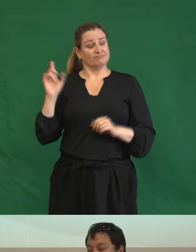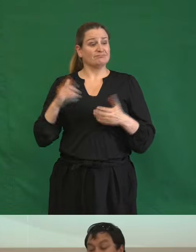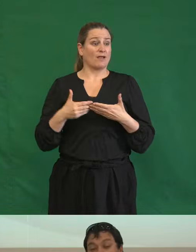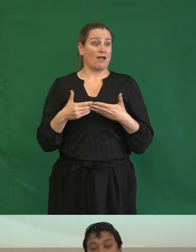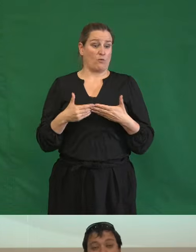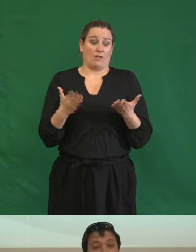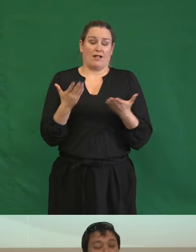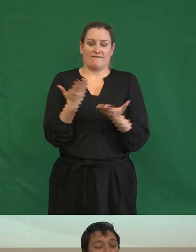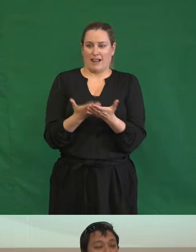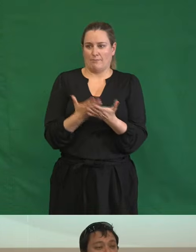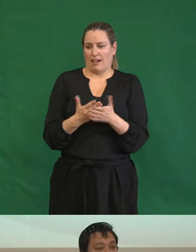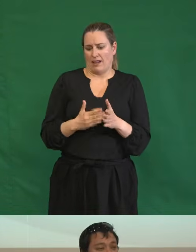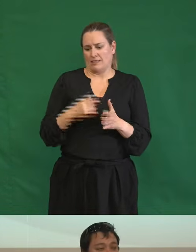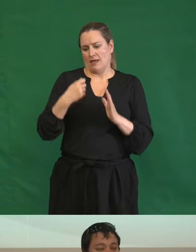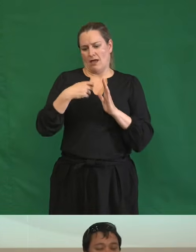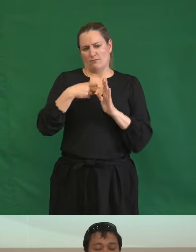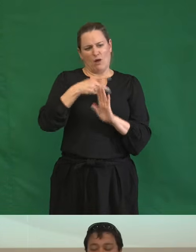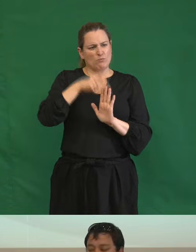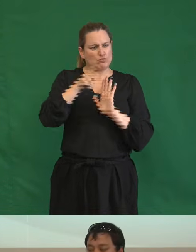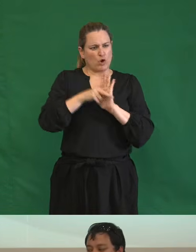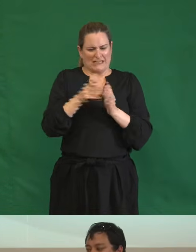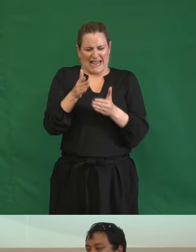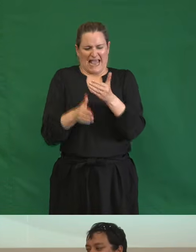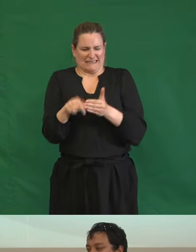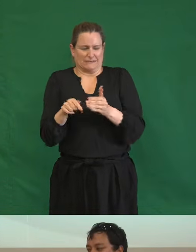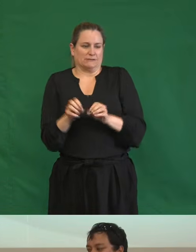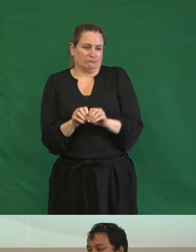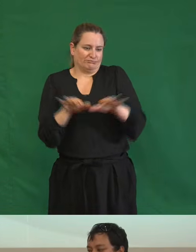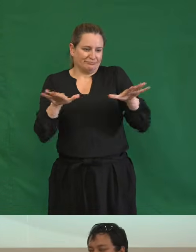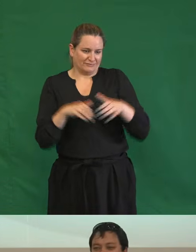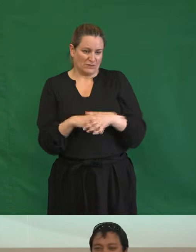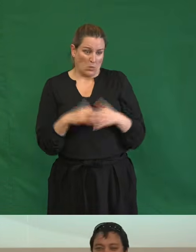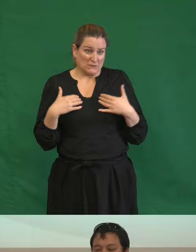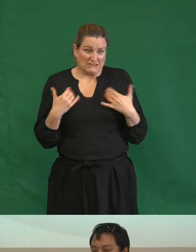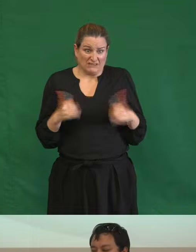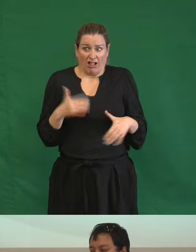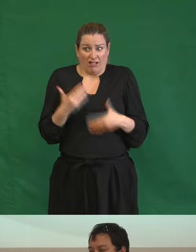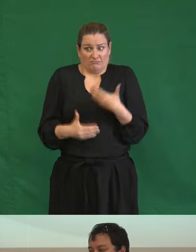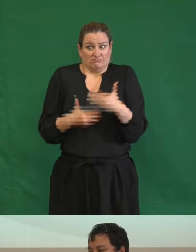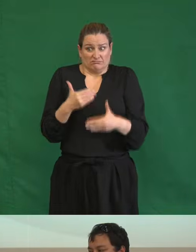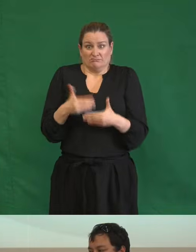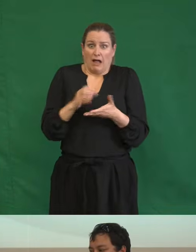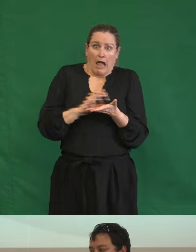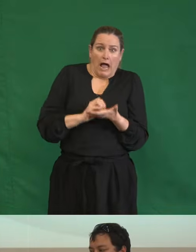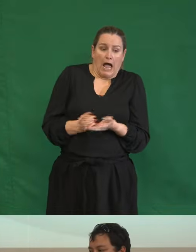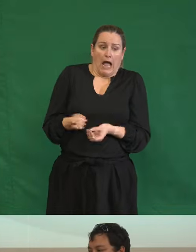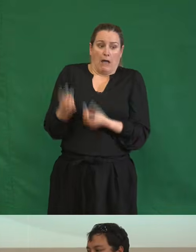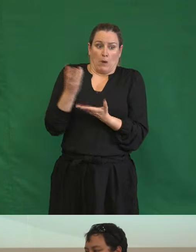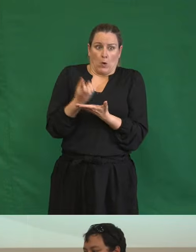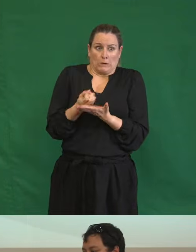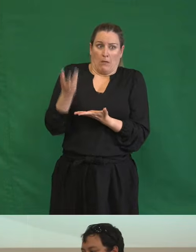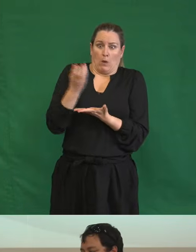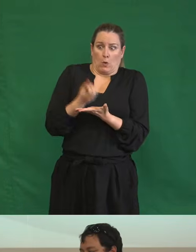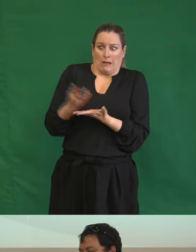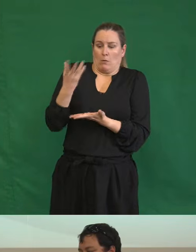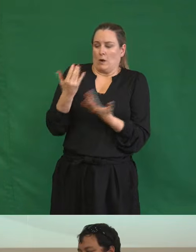the end of the project. We're still uploading a lot of the signs, but that should be finished within the next month or